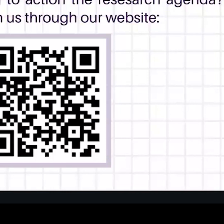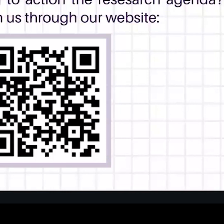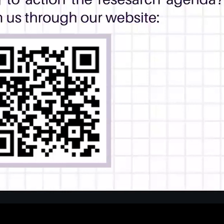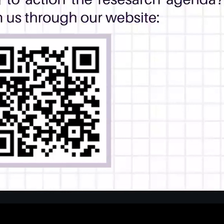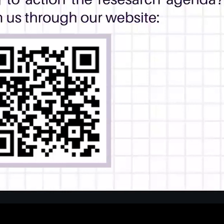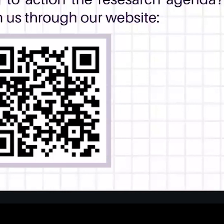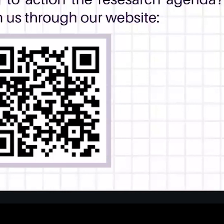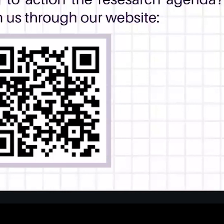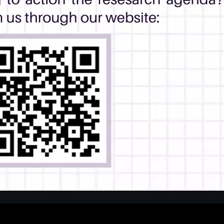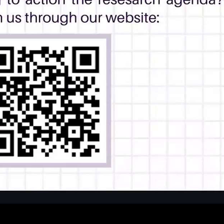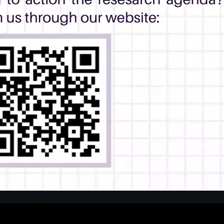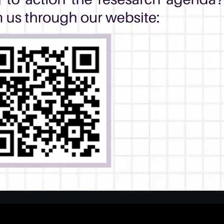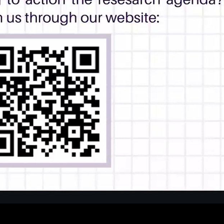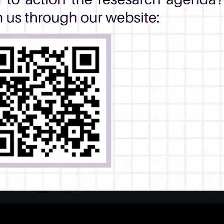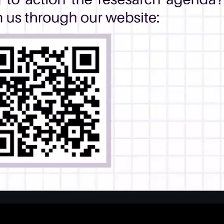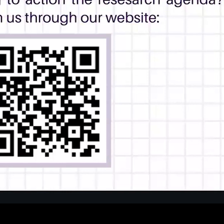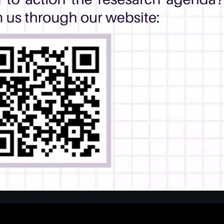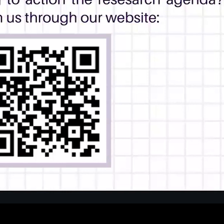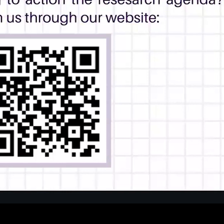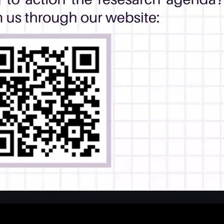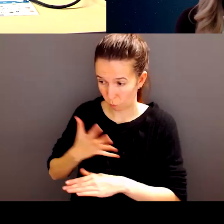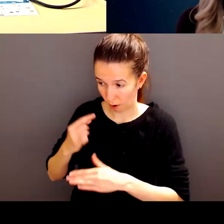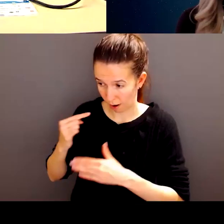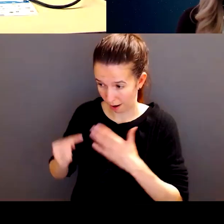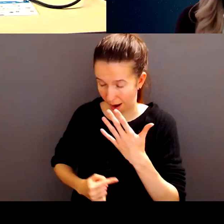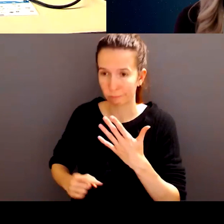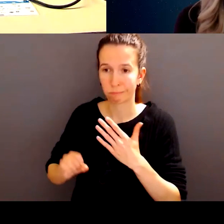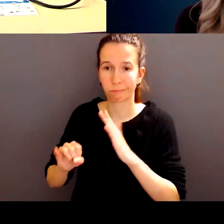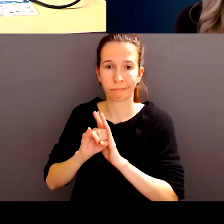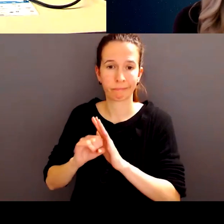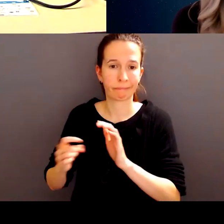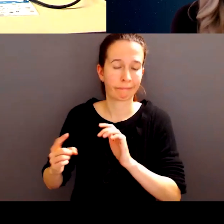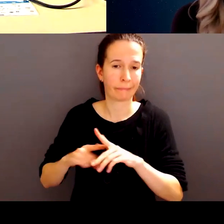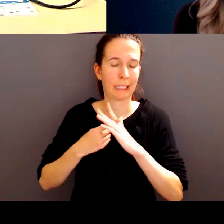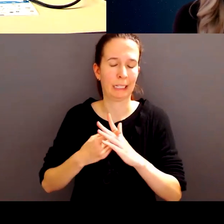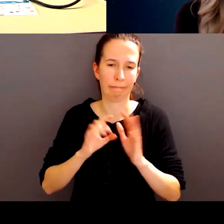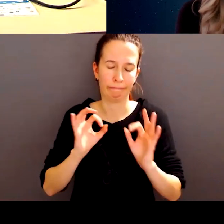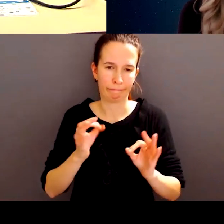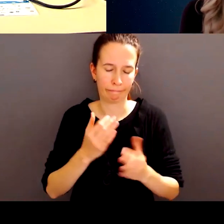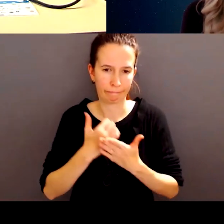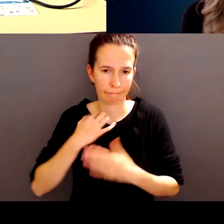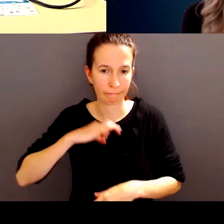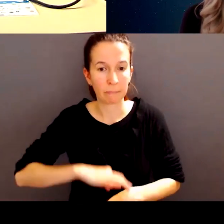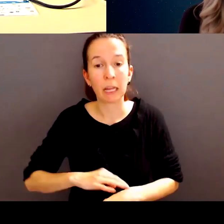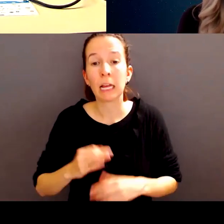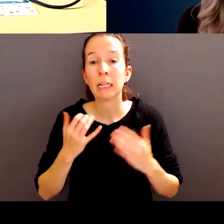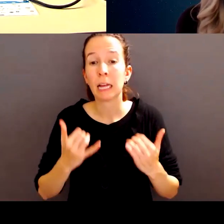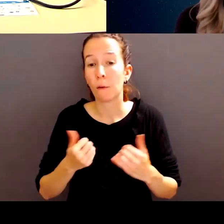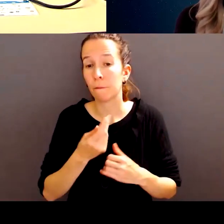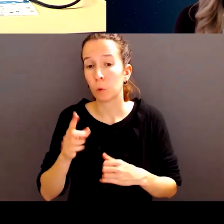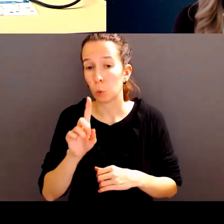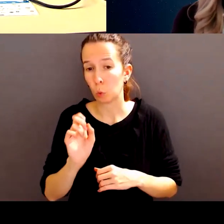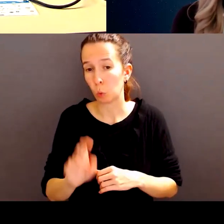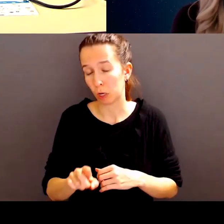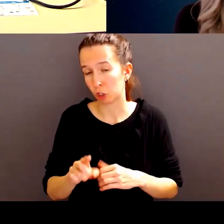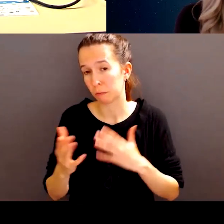to dig into it. So encouraging questions. I do have one that we'll start with. We've got a time for a couple if we